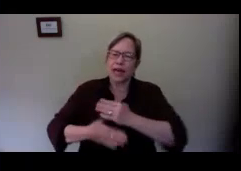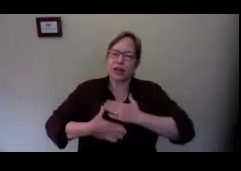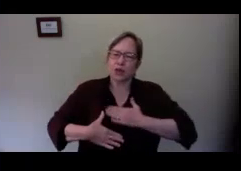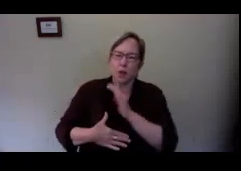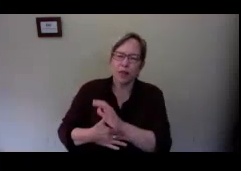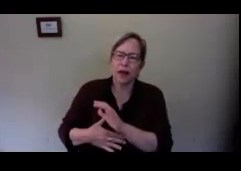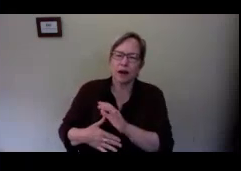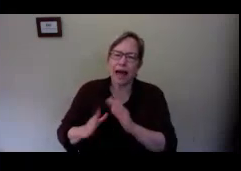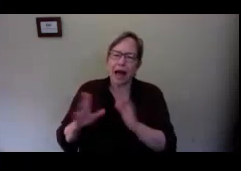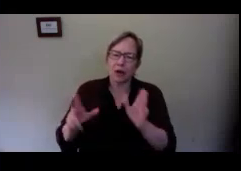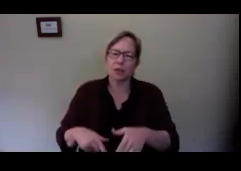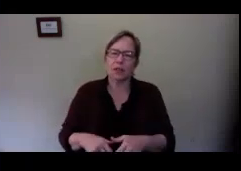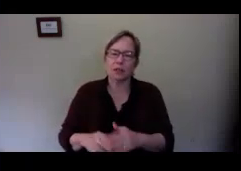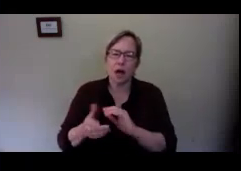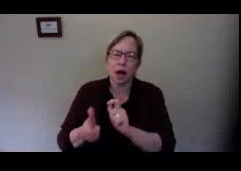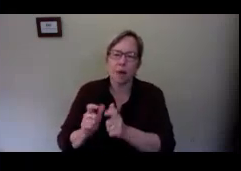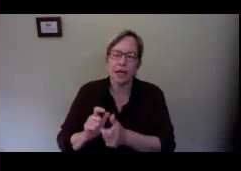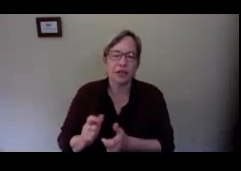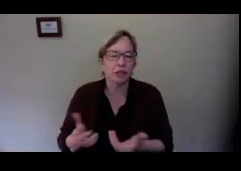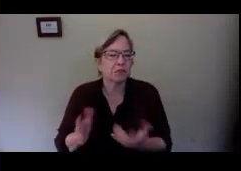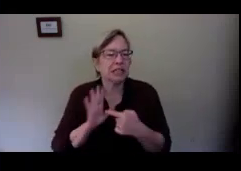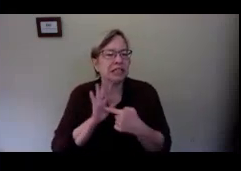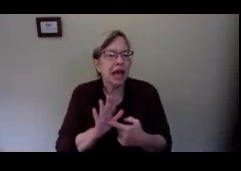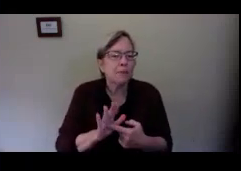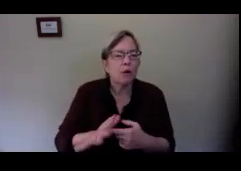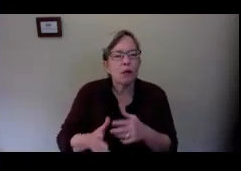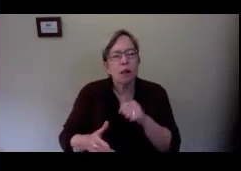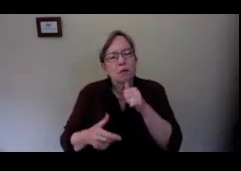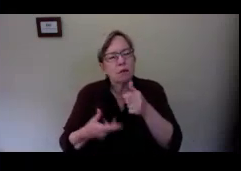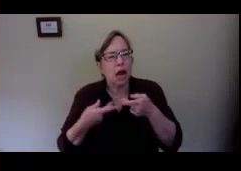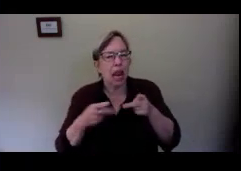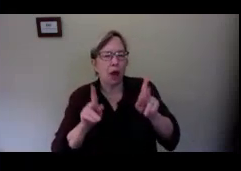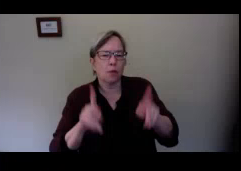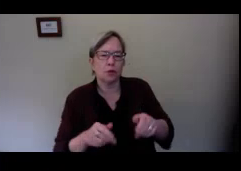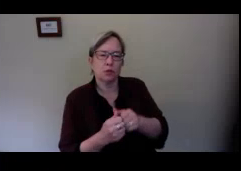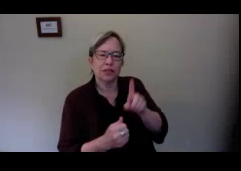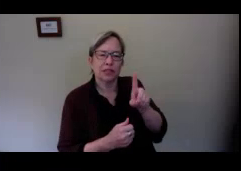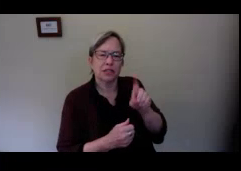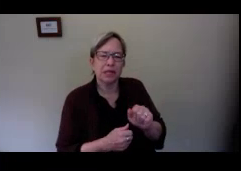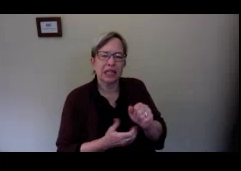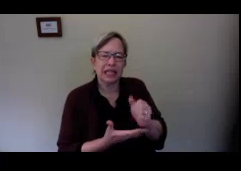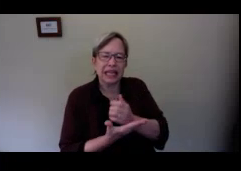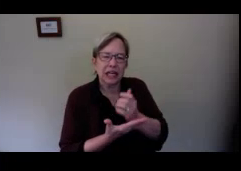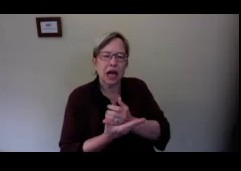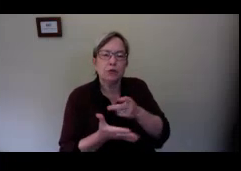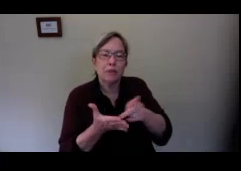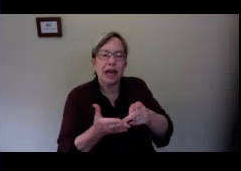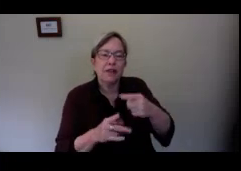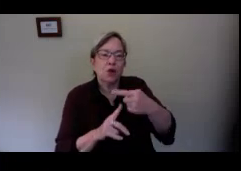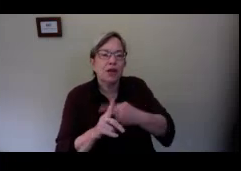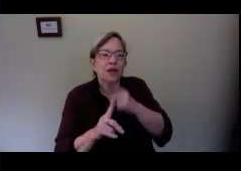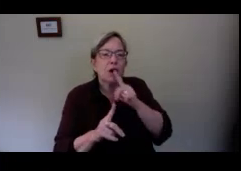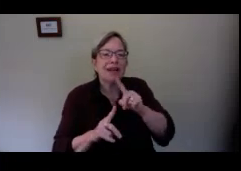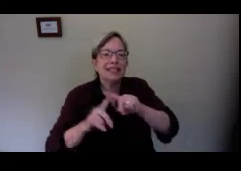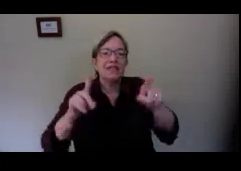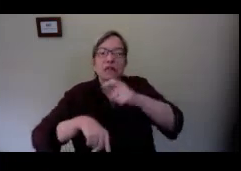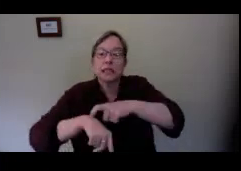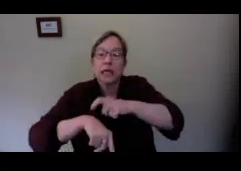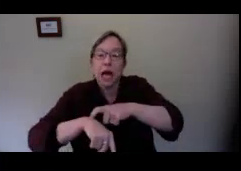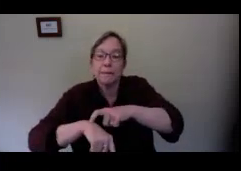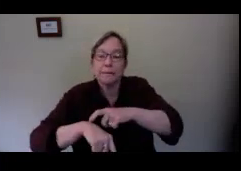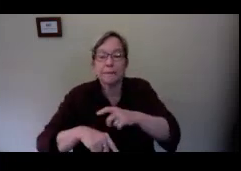So you can see the examples there, not allowing a person with a disability income to pay their rent, which we spoke about,